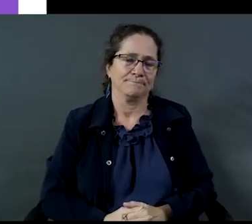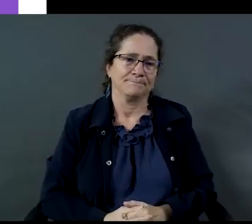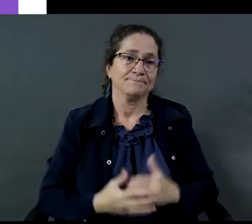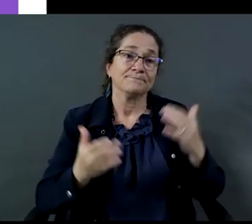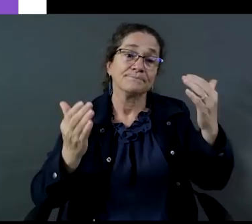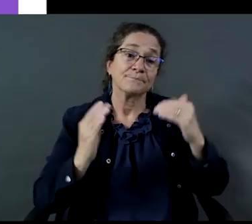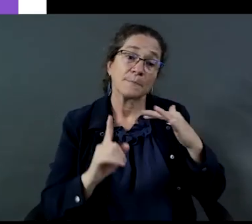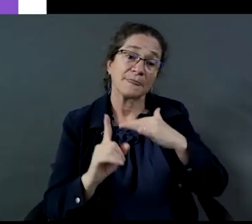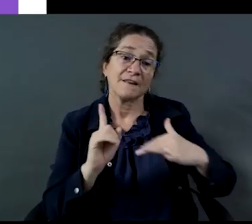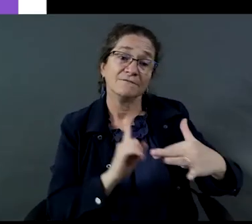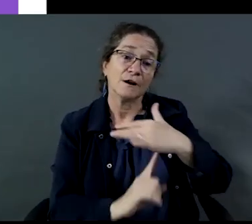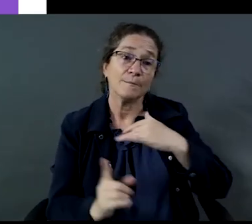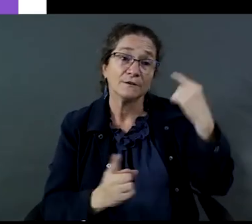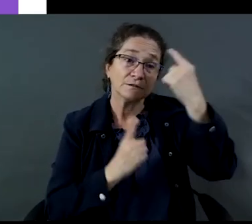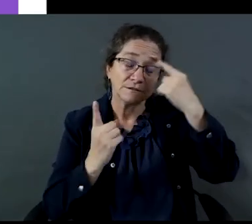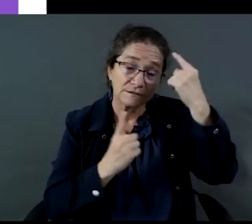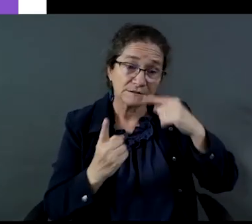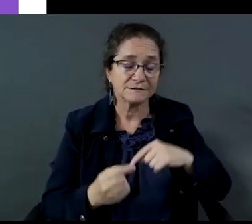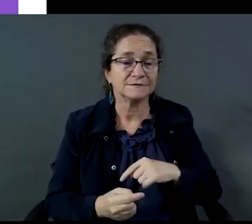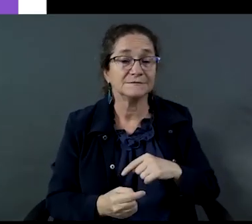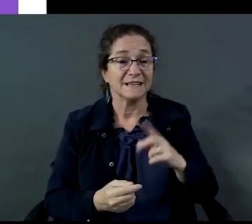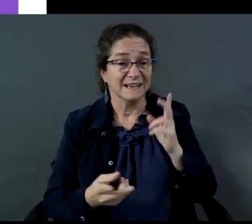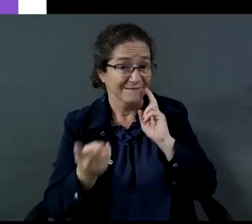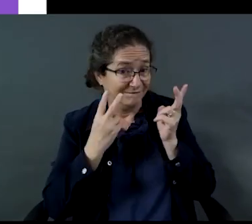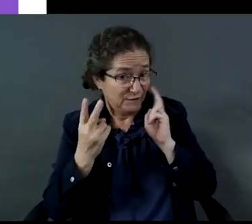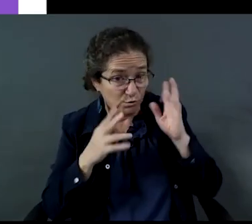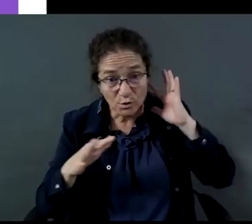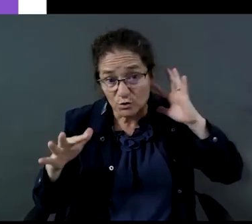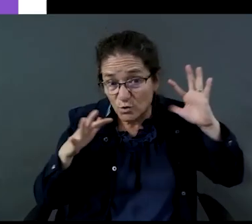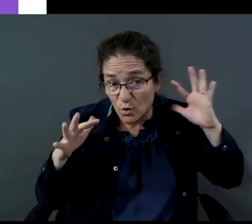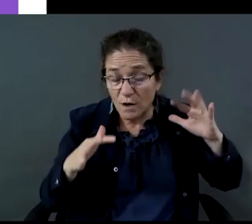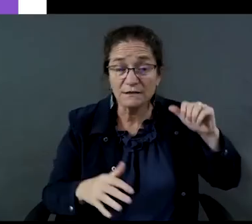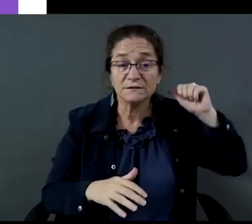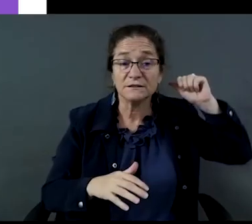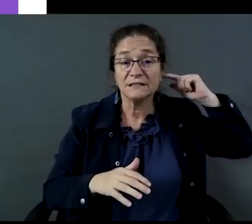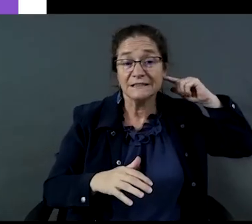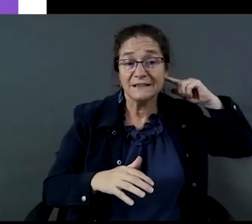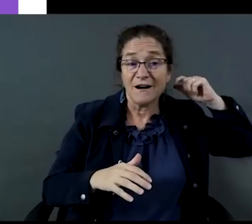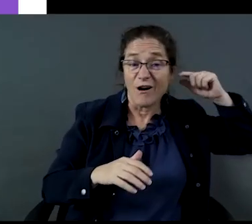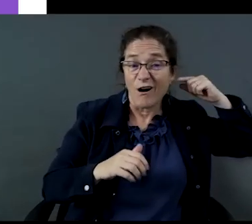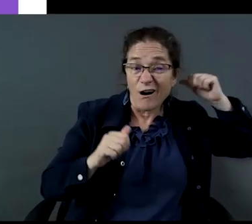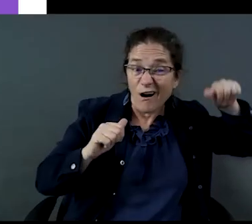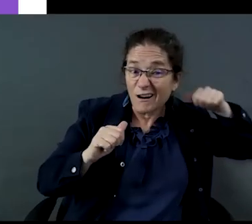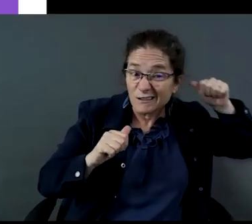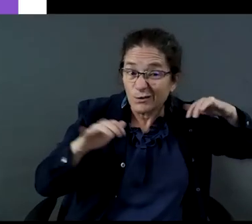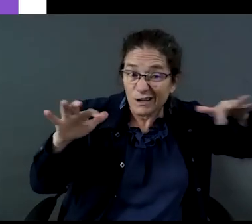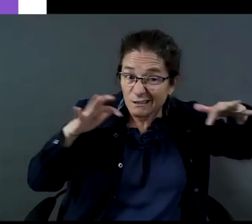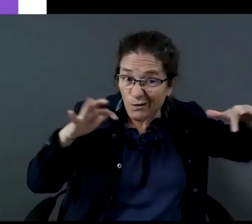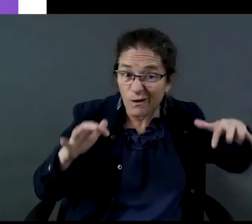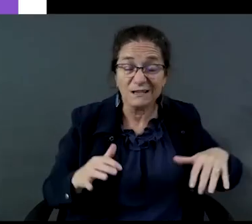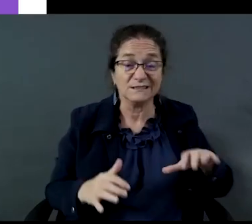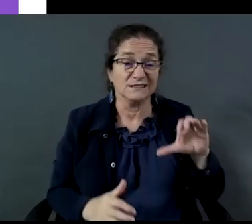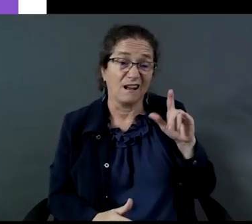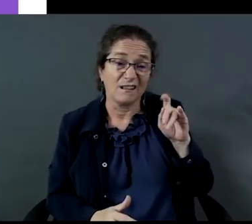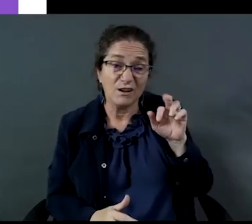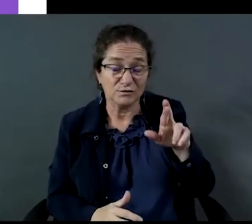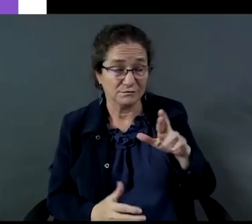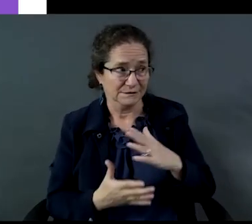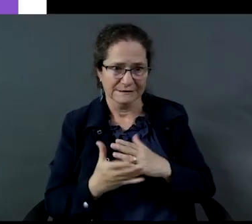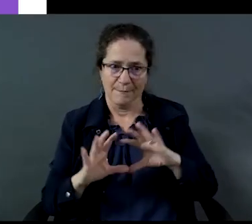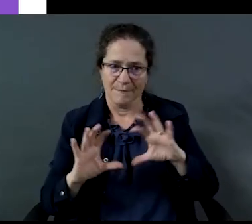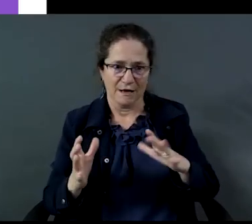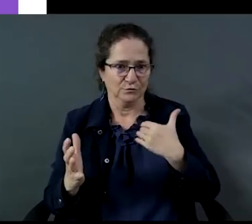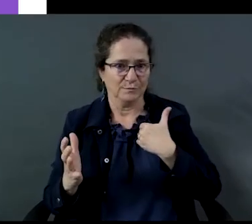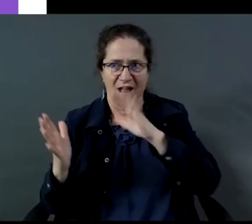Environmental consideration, visual and auditory noise, clutter. Some classrooms have so much on the wall. It's like, what's important? What's